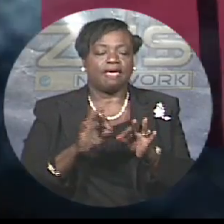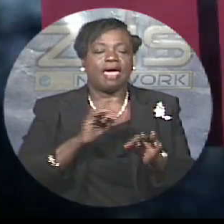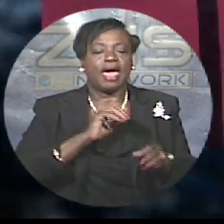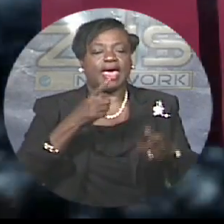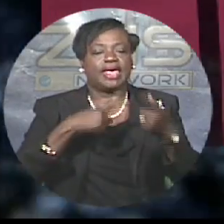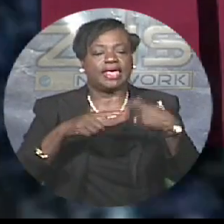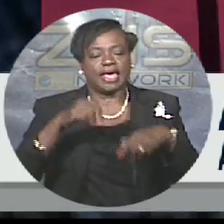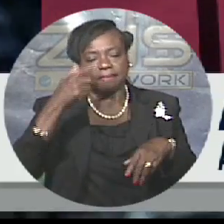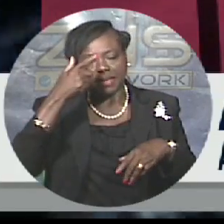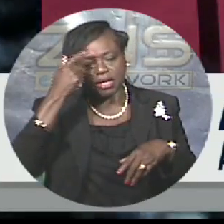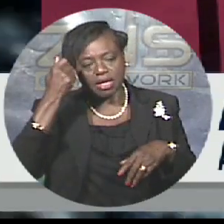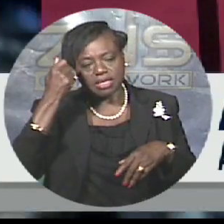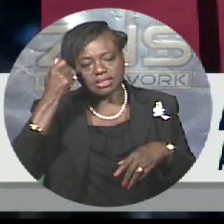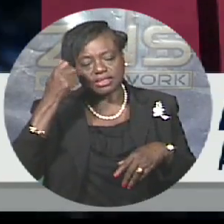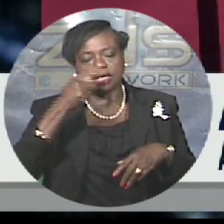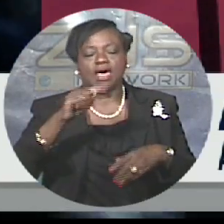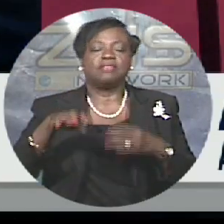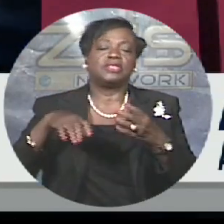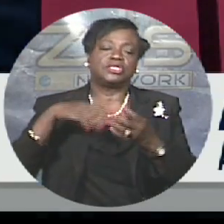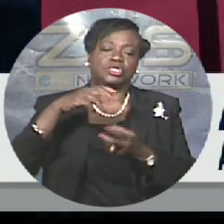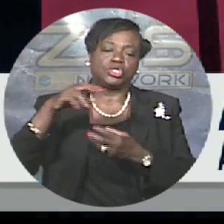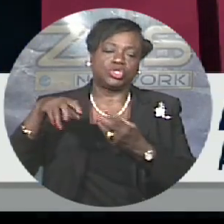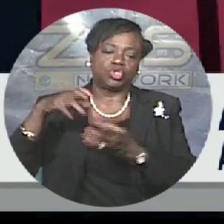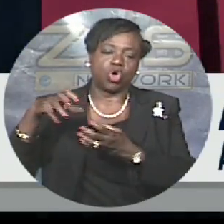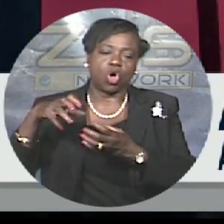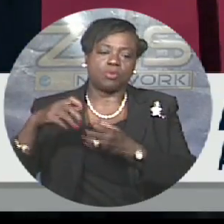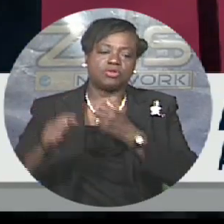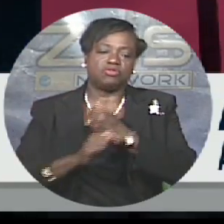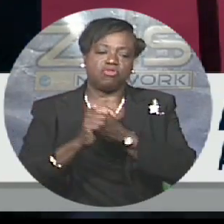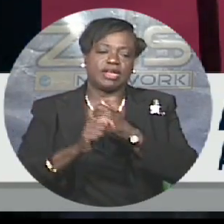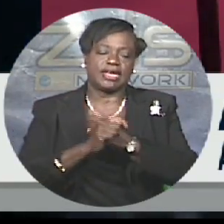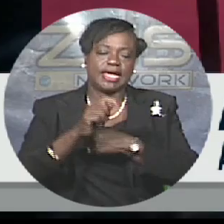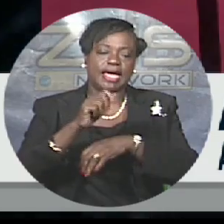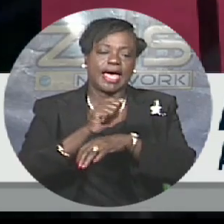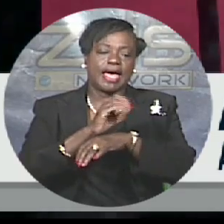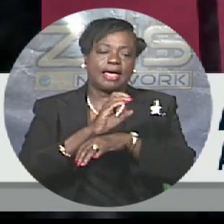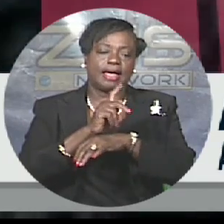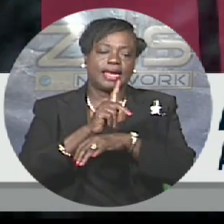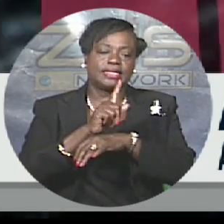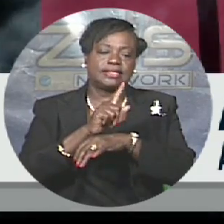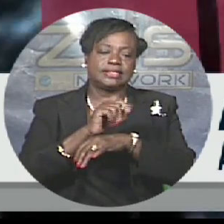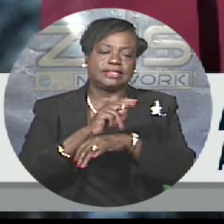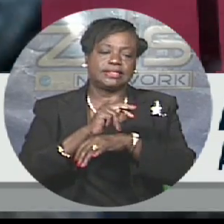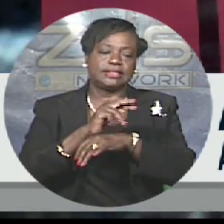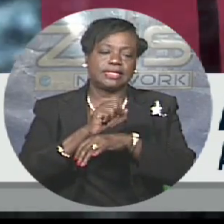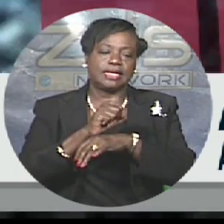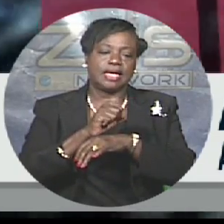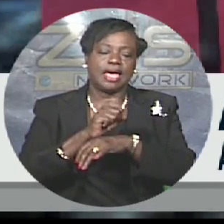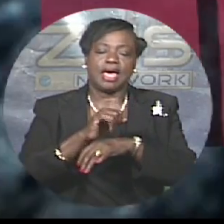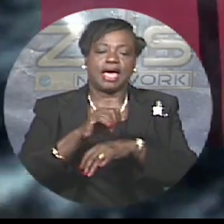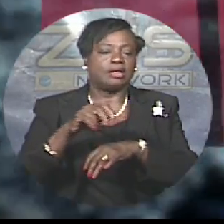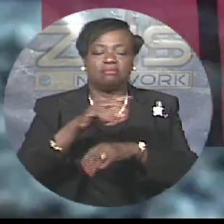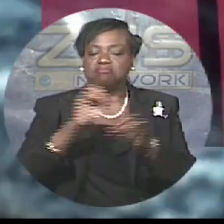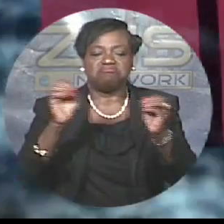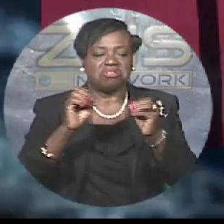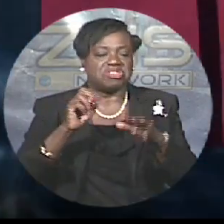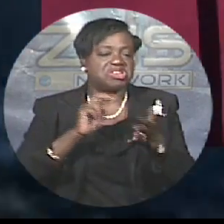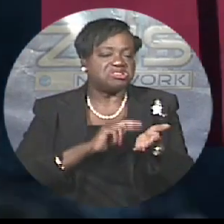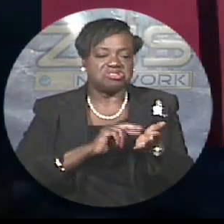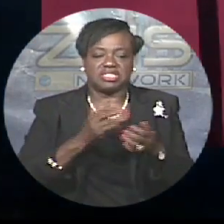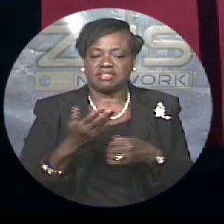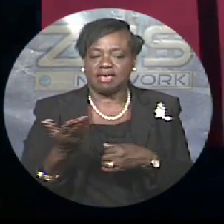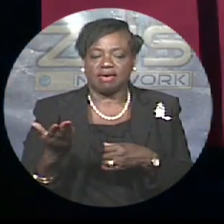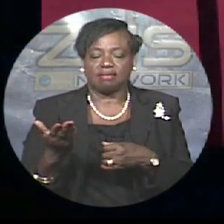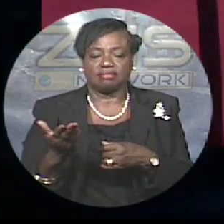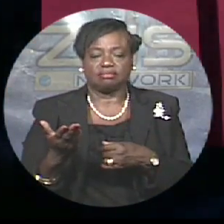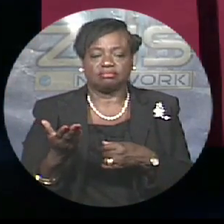the storm was threatening Acklands, dangerous, and I didn't want any nurse there, so